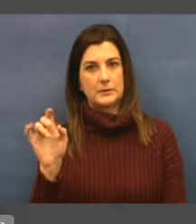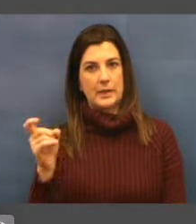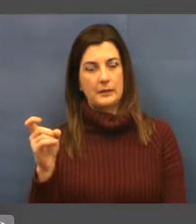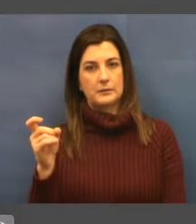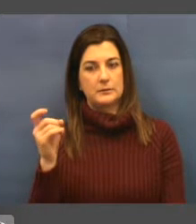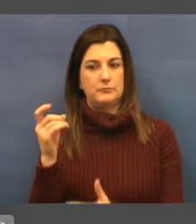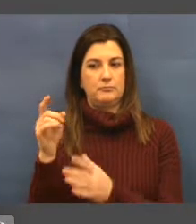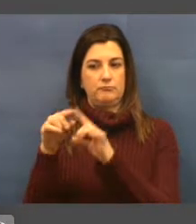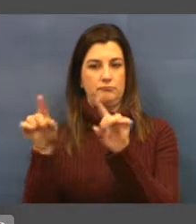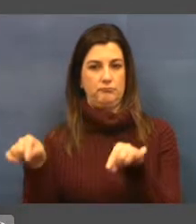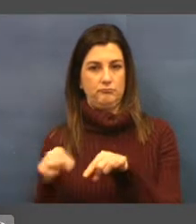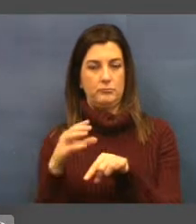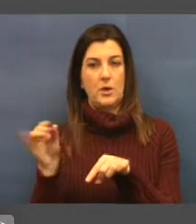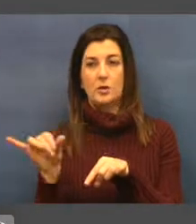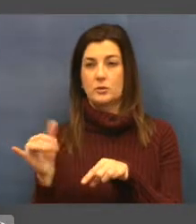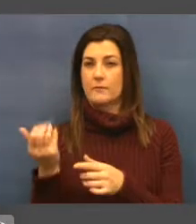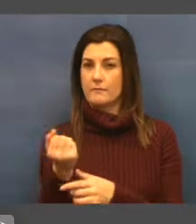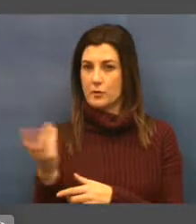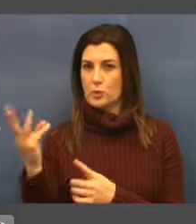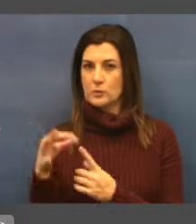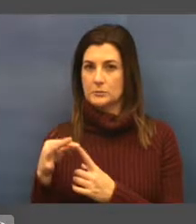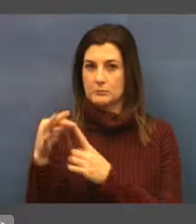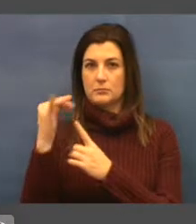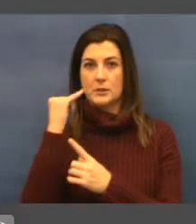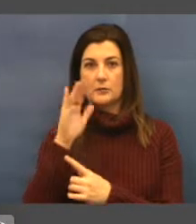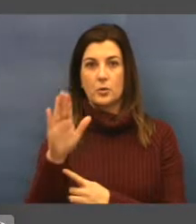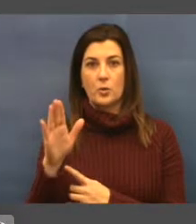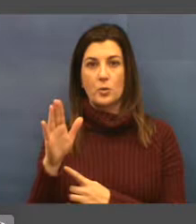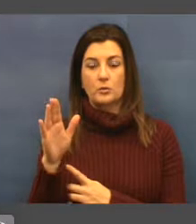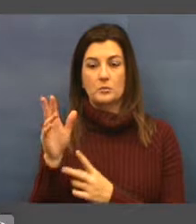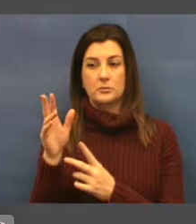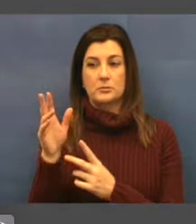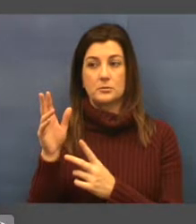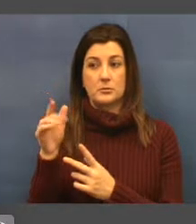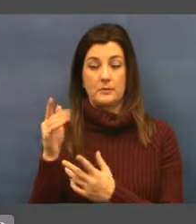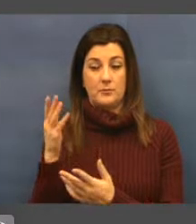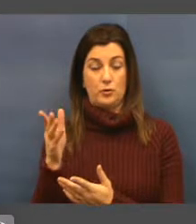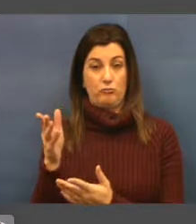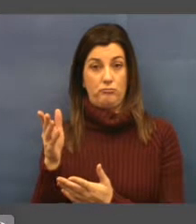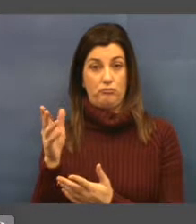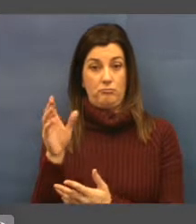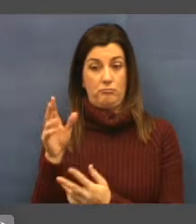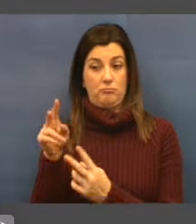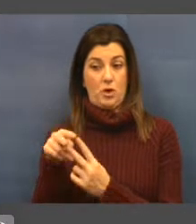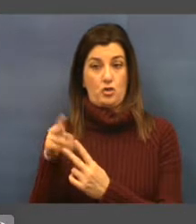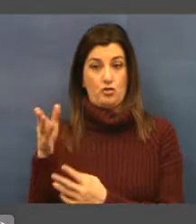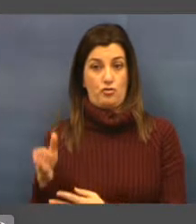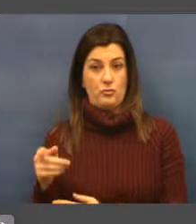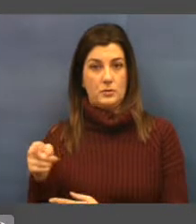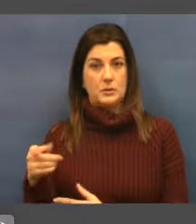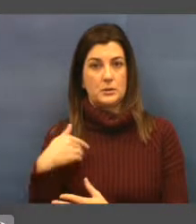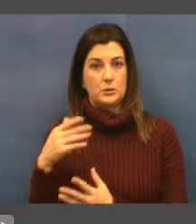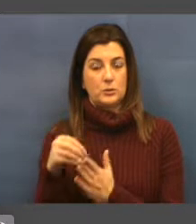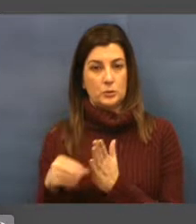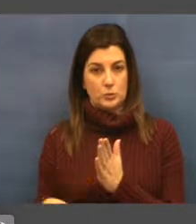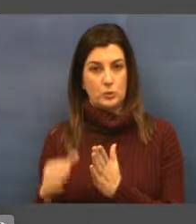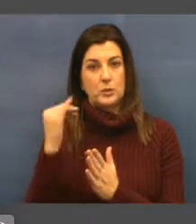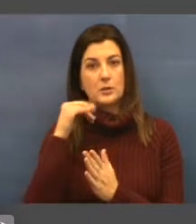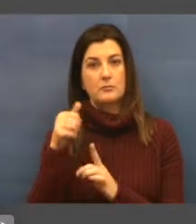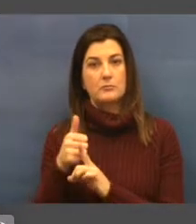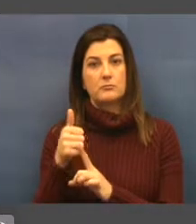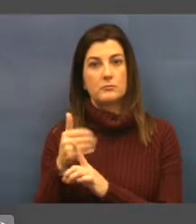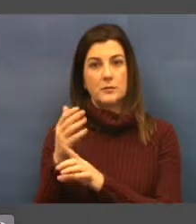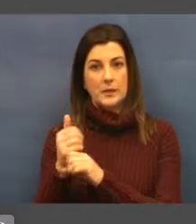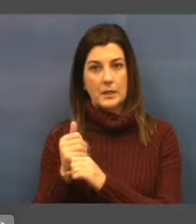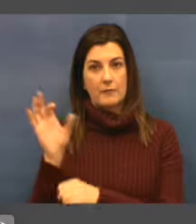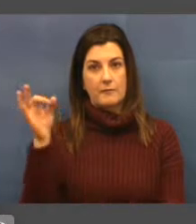There are also a few exceptions to this. If your spouse is a student, if he or she is receiving federal or